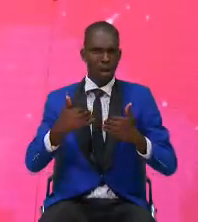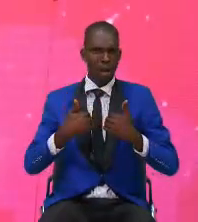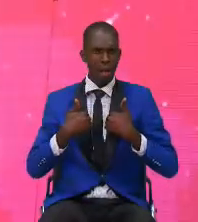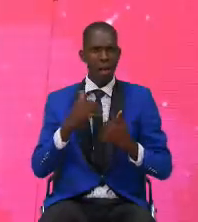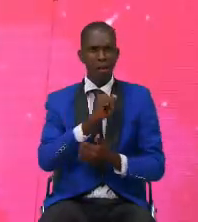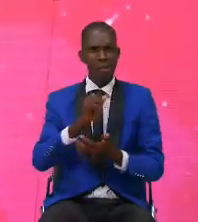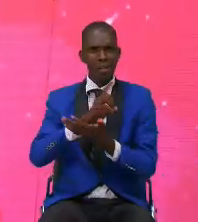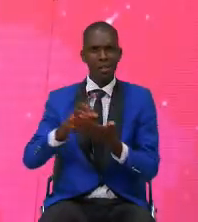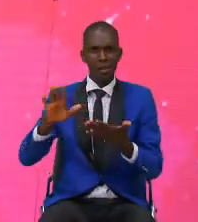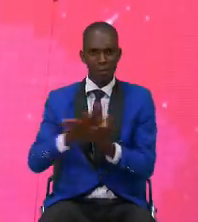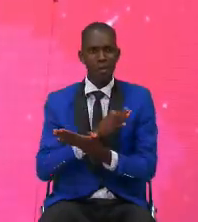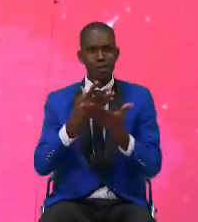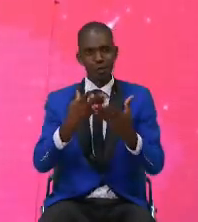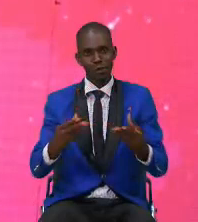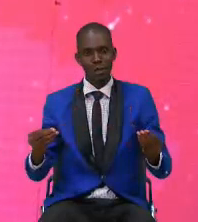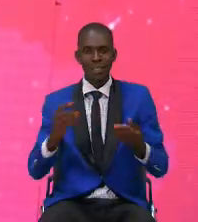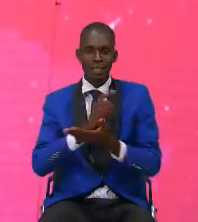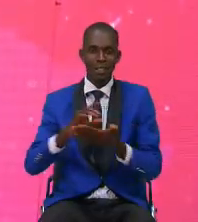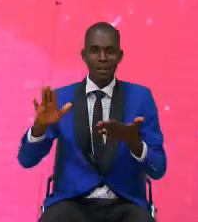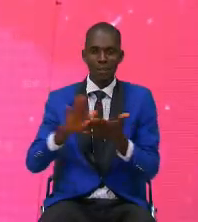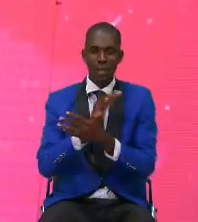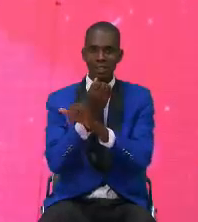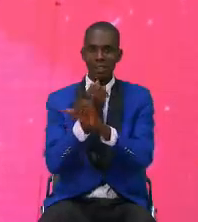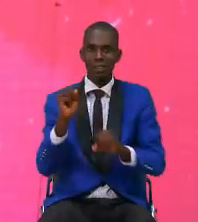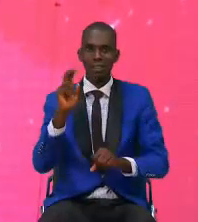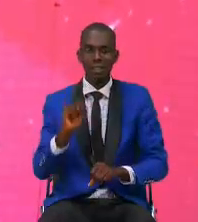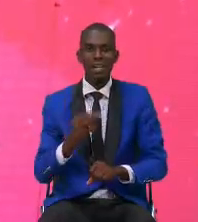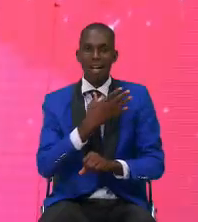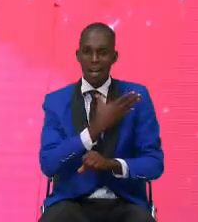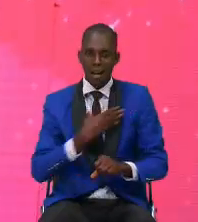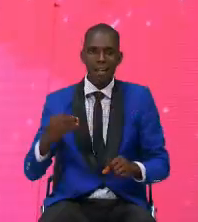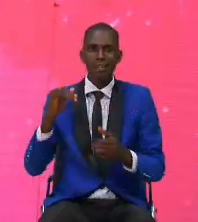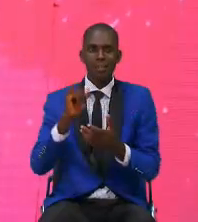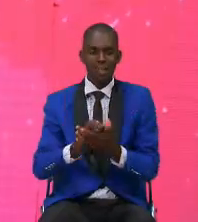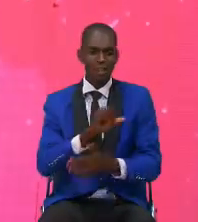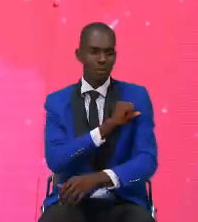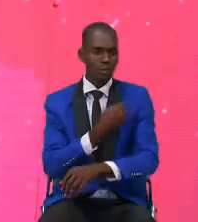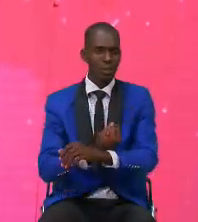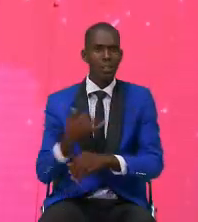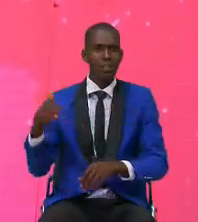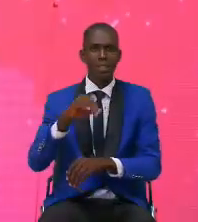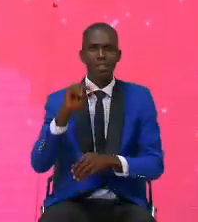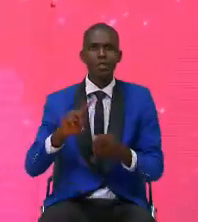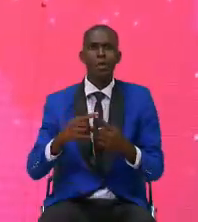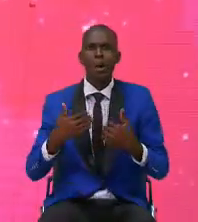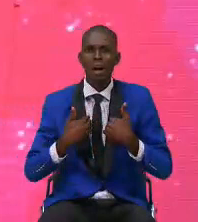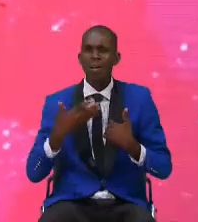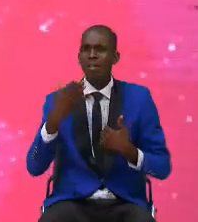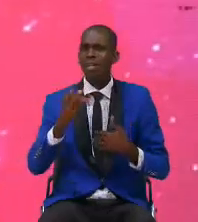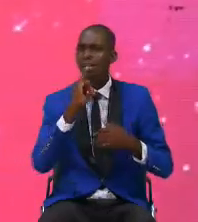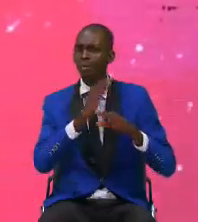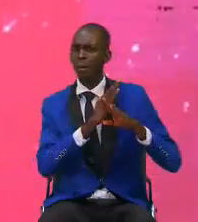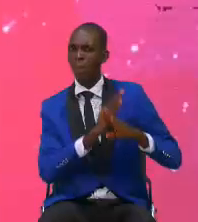solution, divine salvation, and the supernatural they ought to have? There is a barrier for some